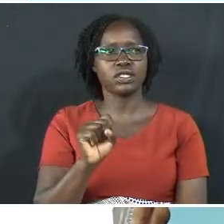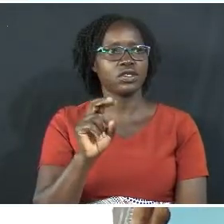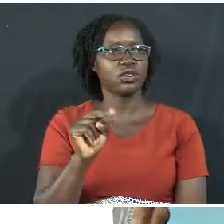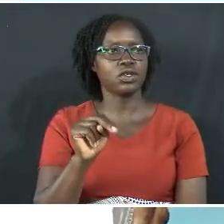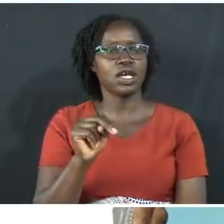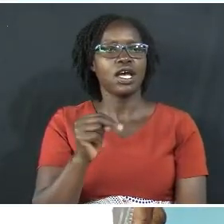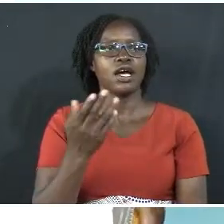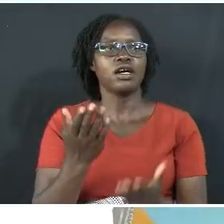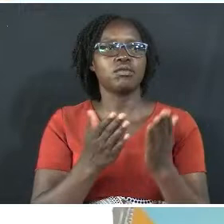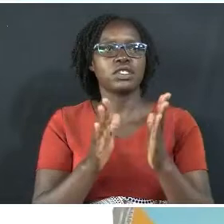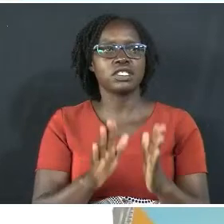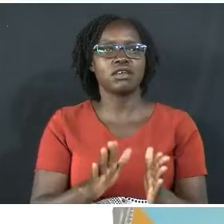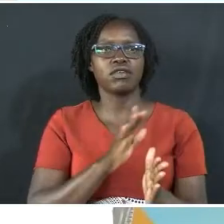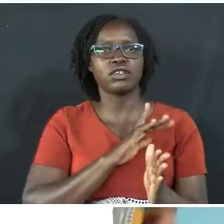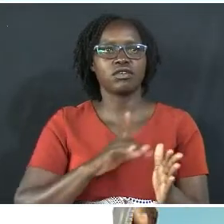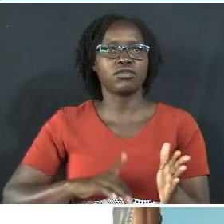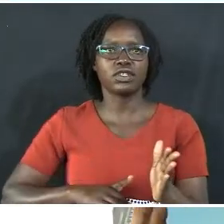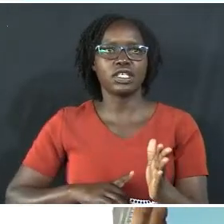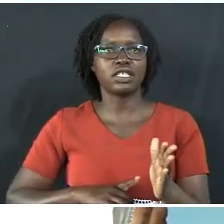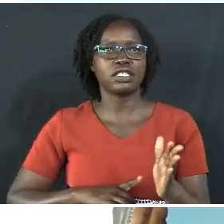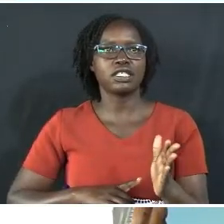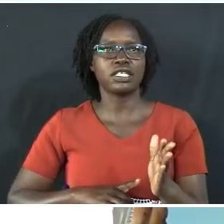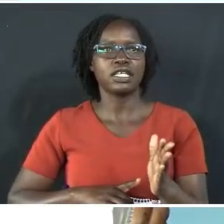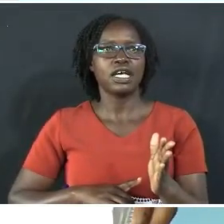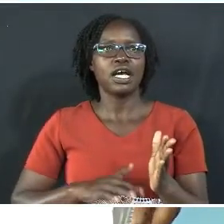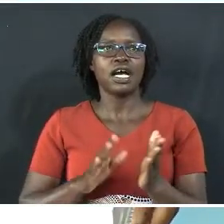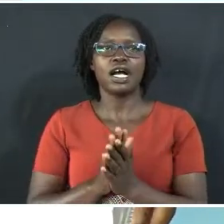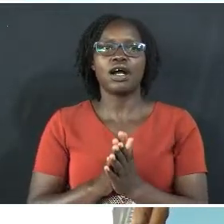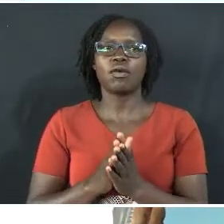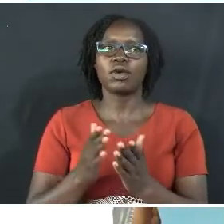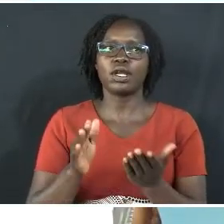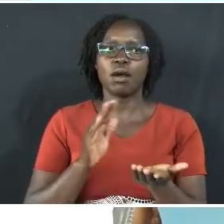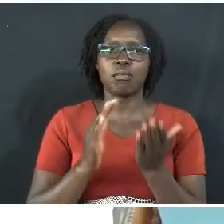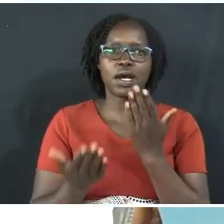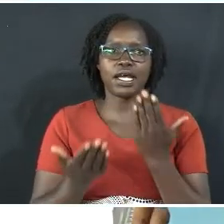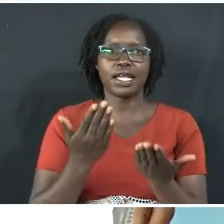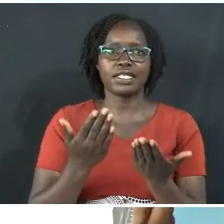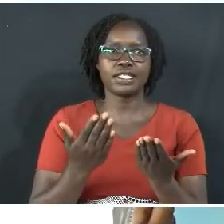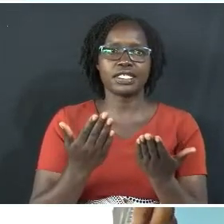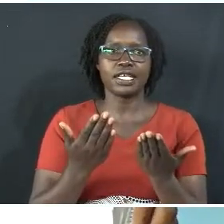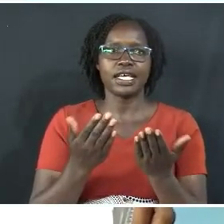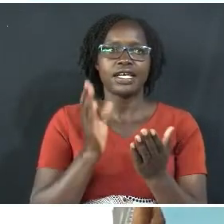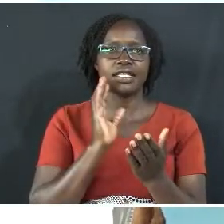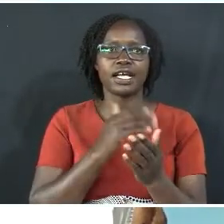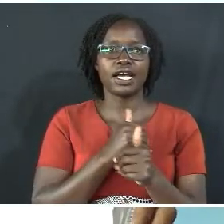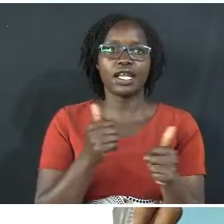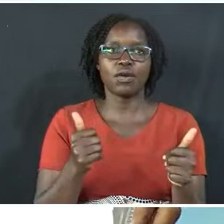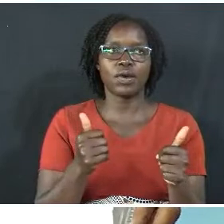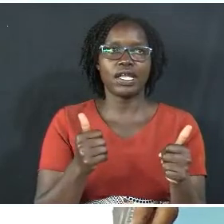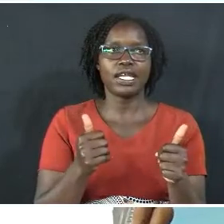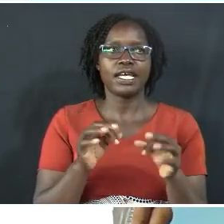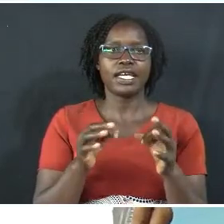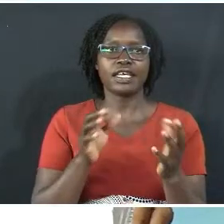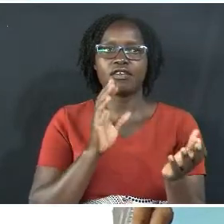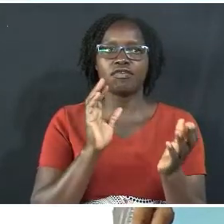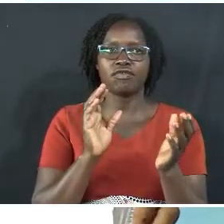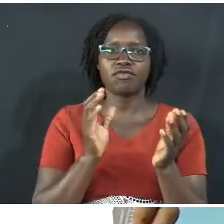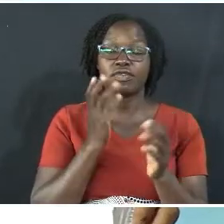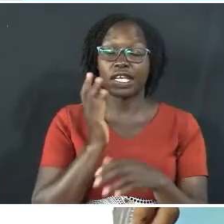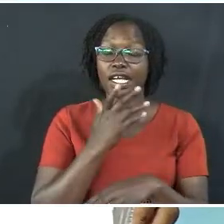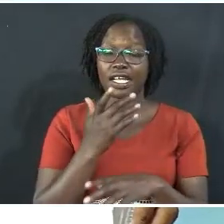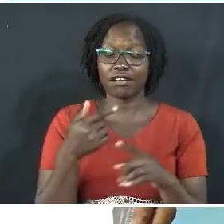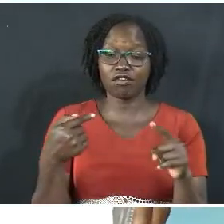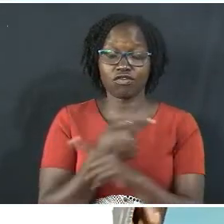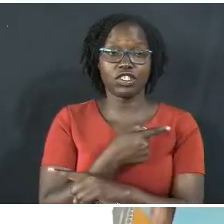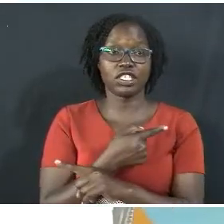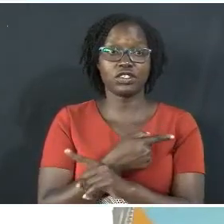God. I will investigate the colors very well. And should the color conflict with our